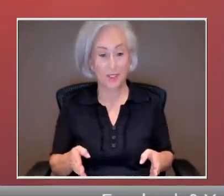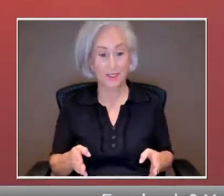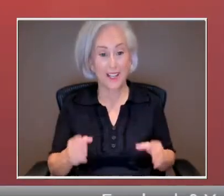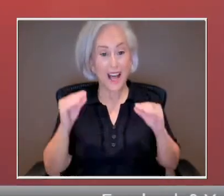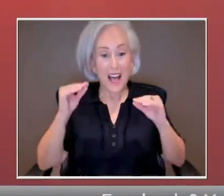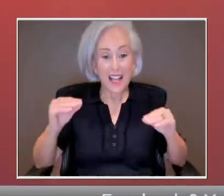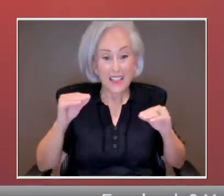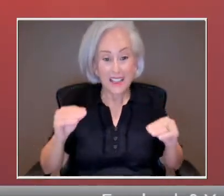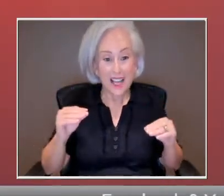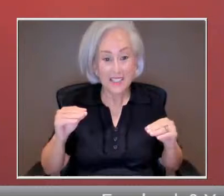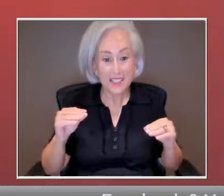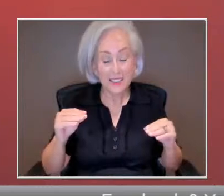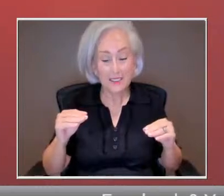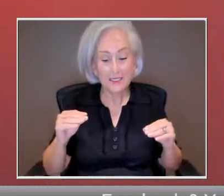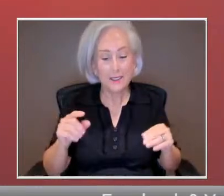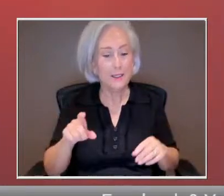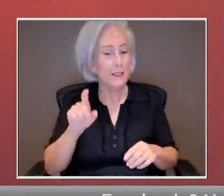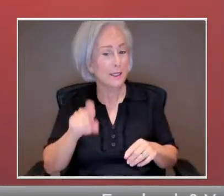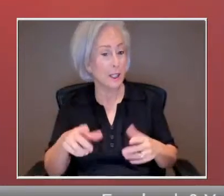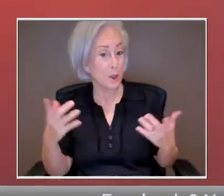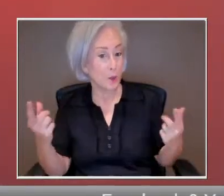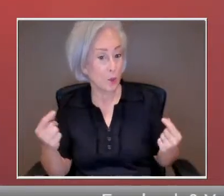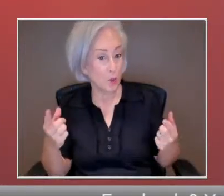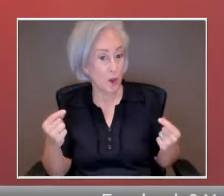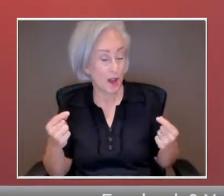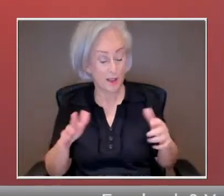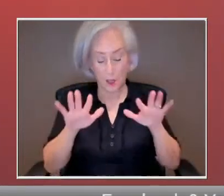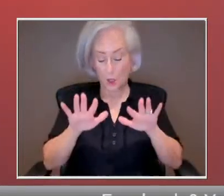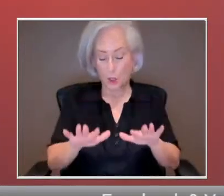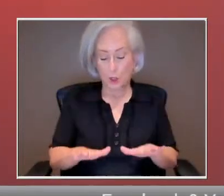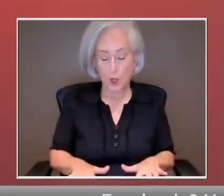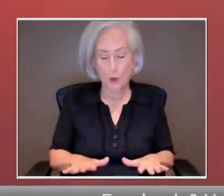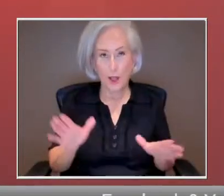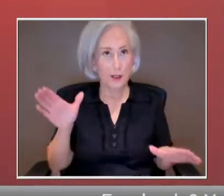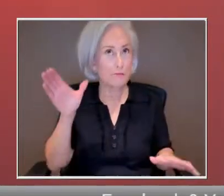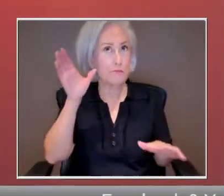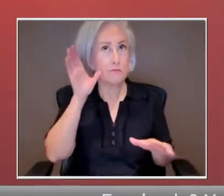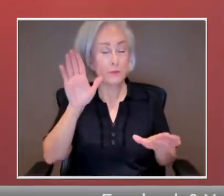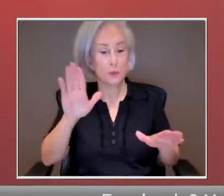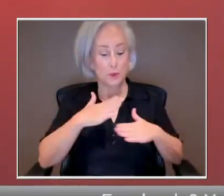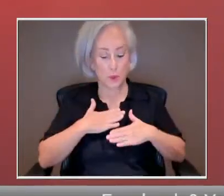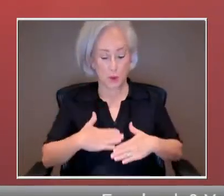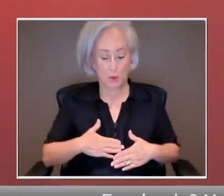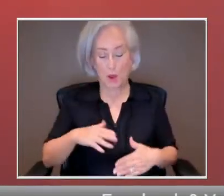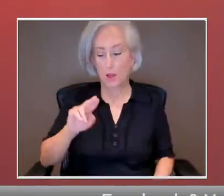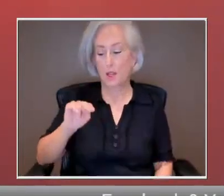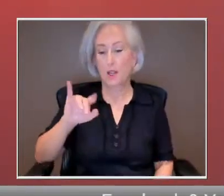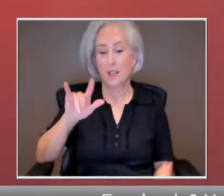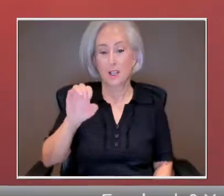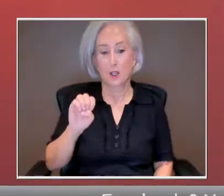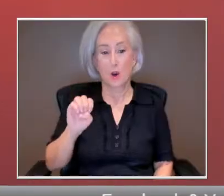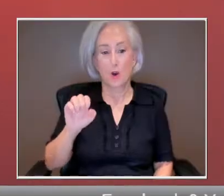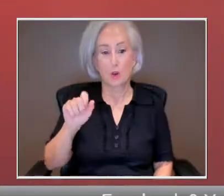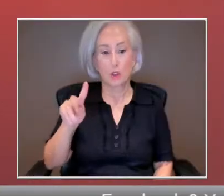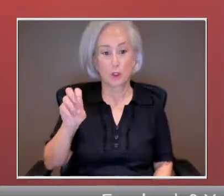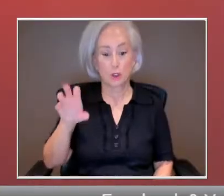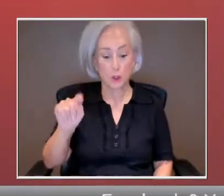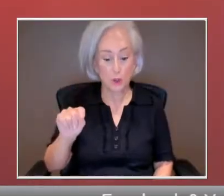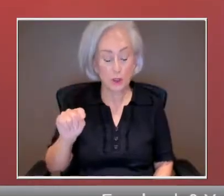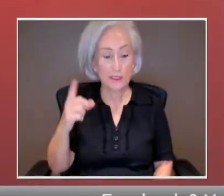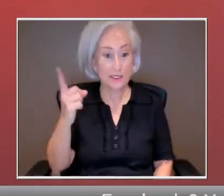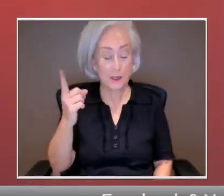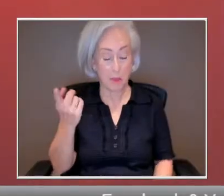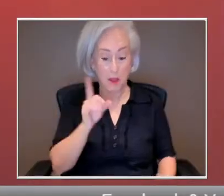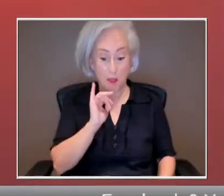listen to your body. For Nicole Stewart, it was an alarming incident that prompted her to get checked out. And then doctors discovered